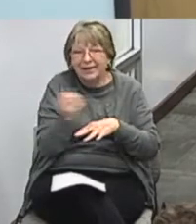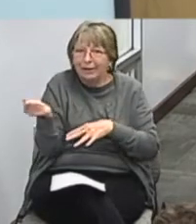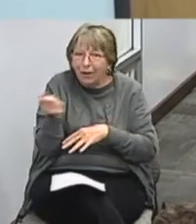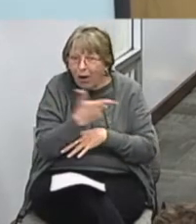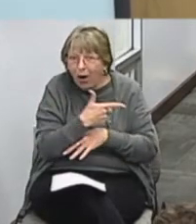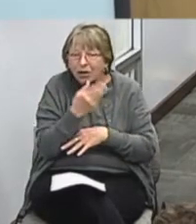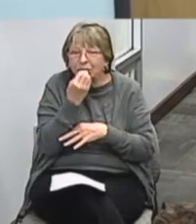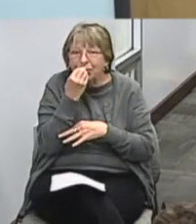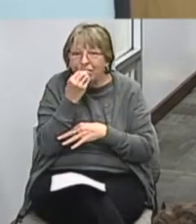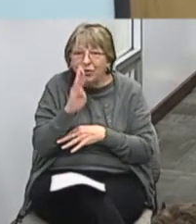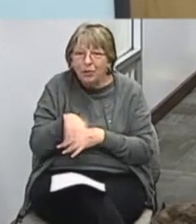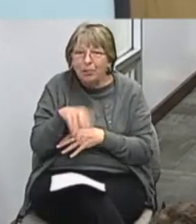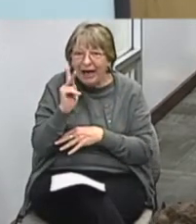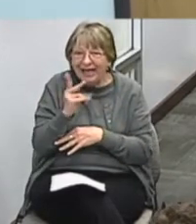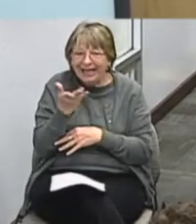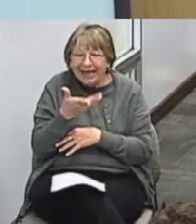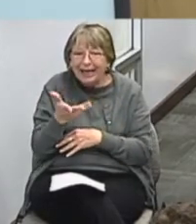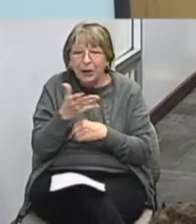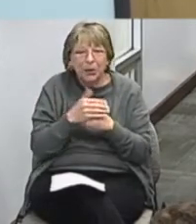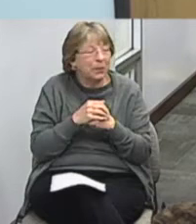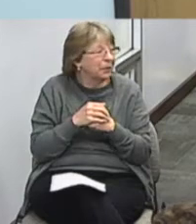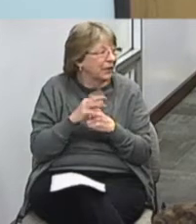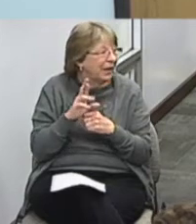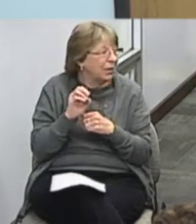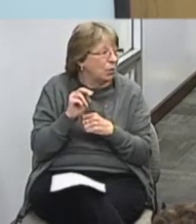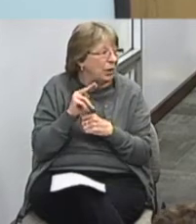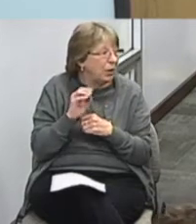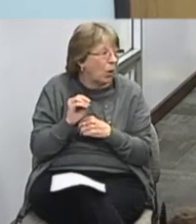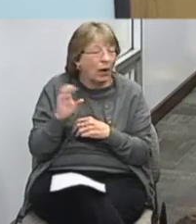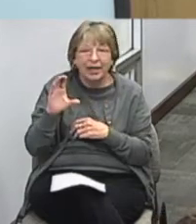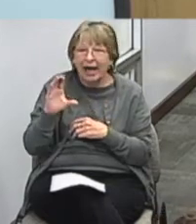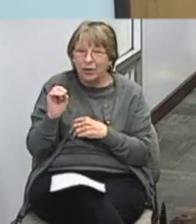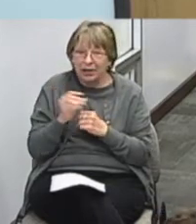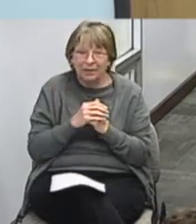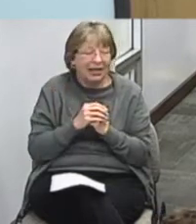Reno County.